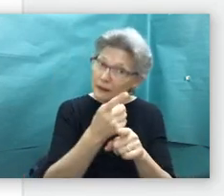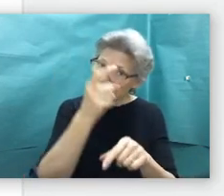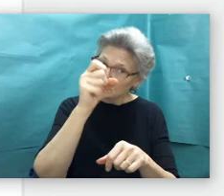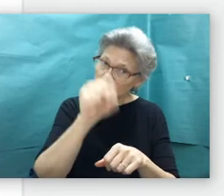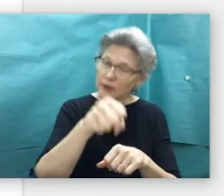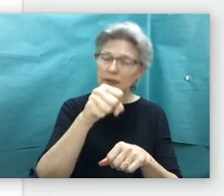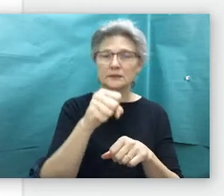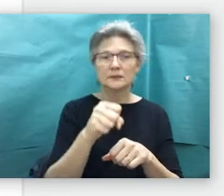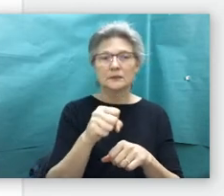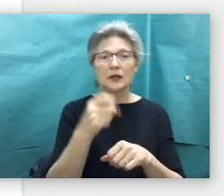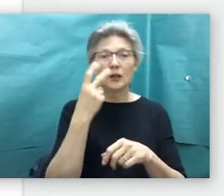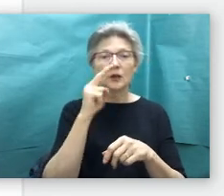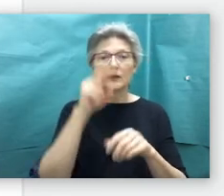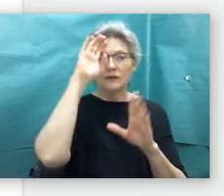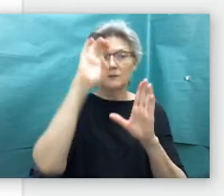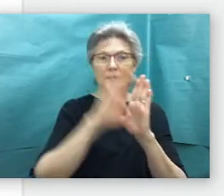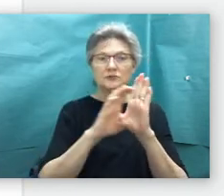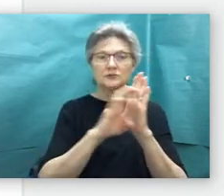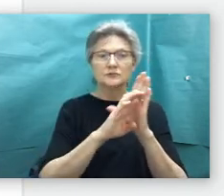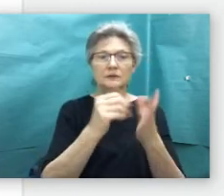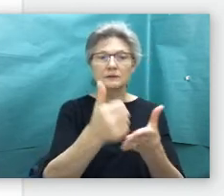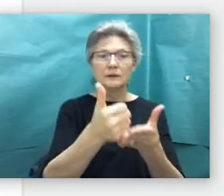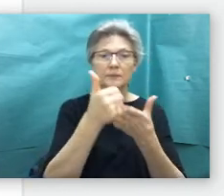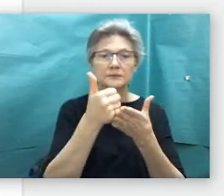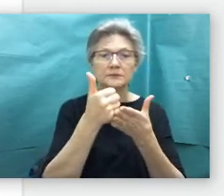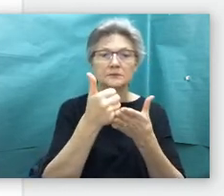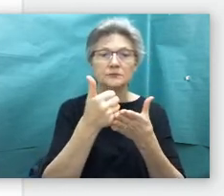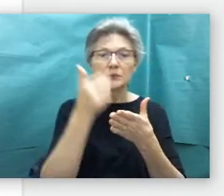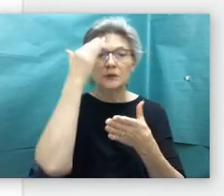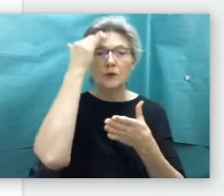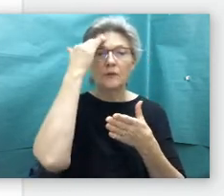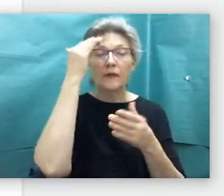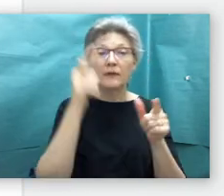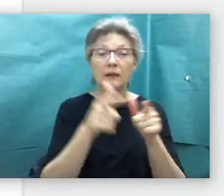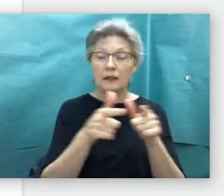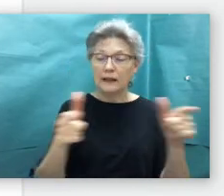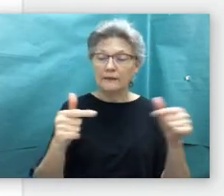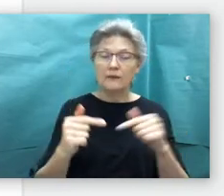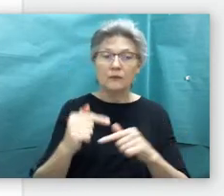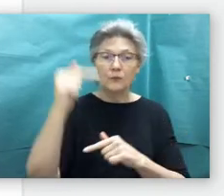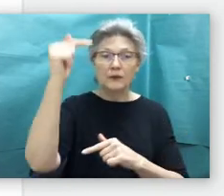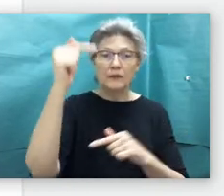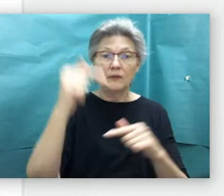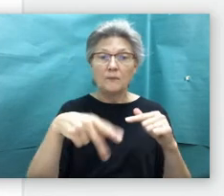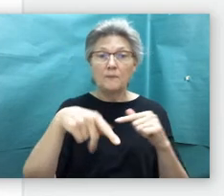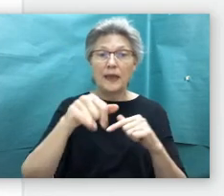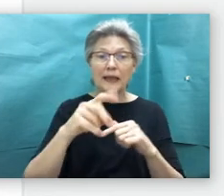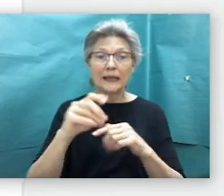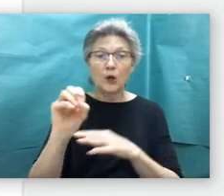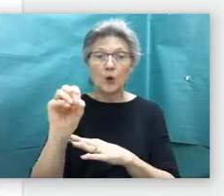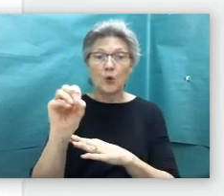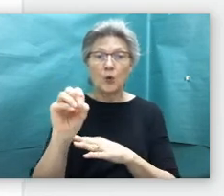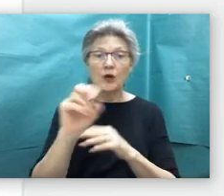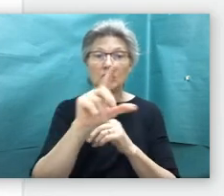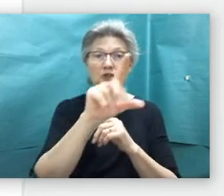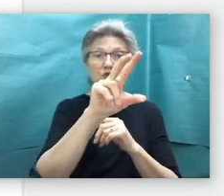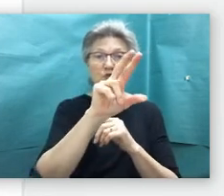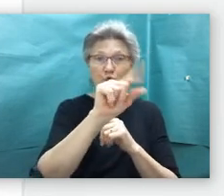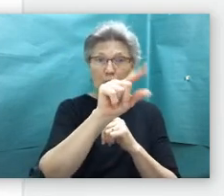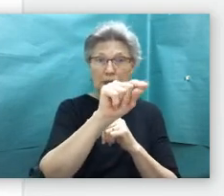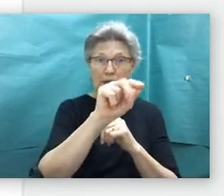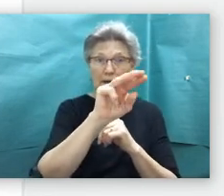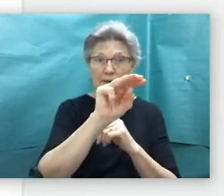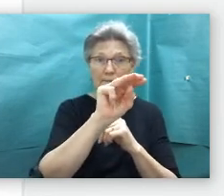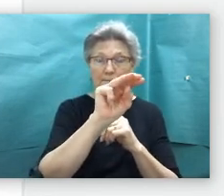Absolutely. Great job looking at the visual to help us. We know that the length and width of the patio are 20 meters